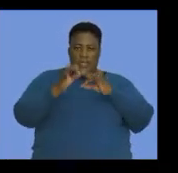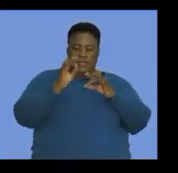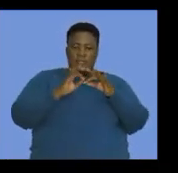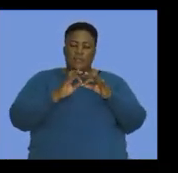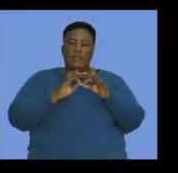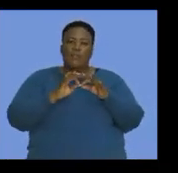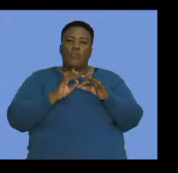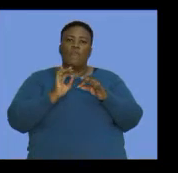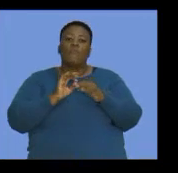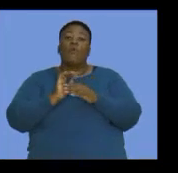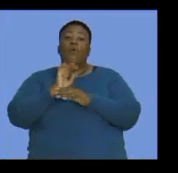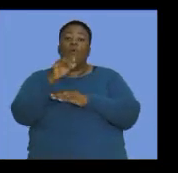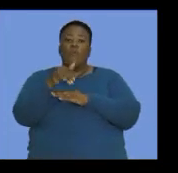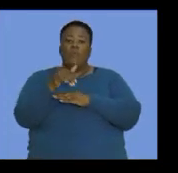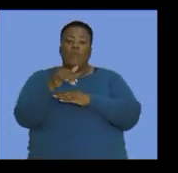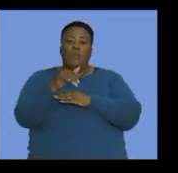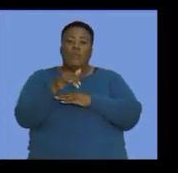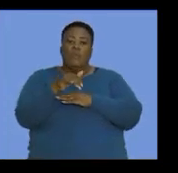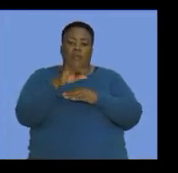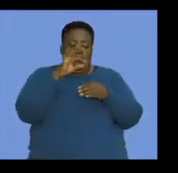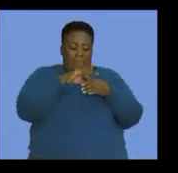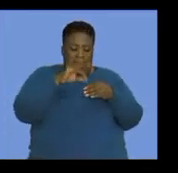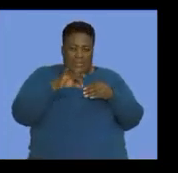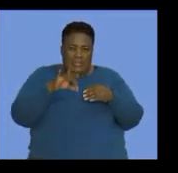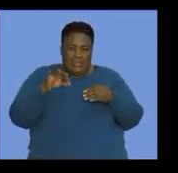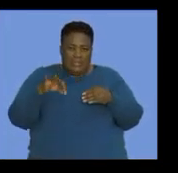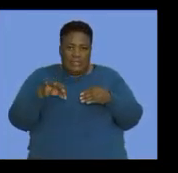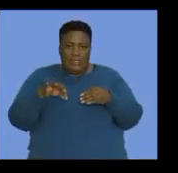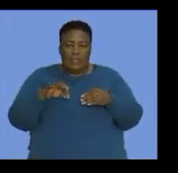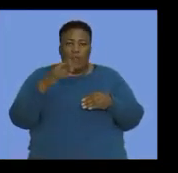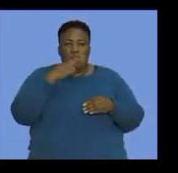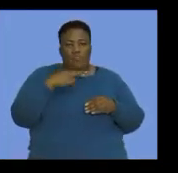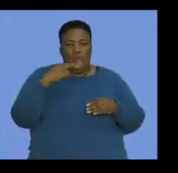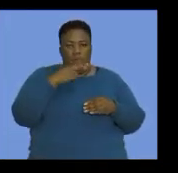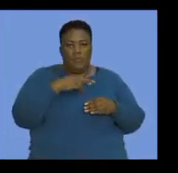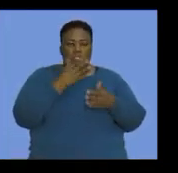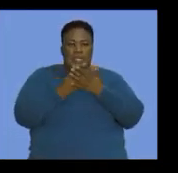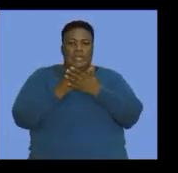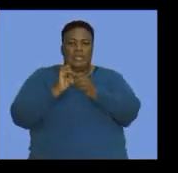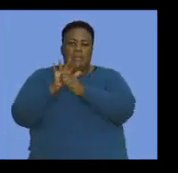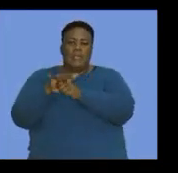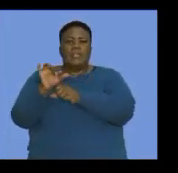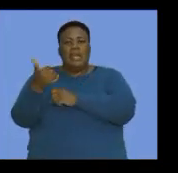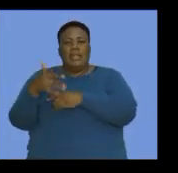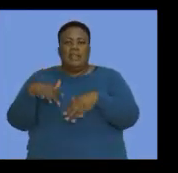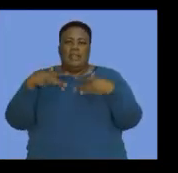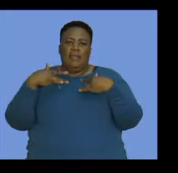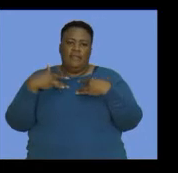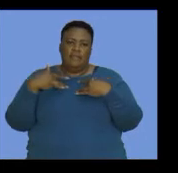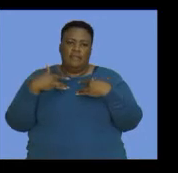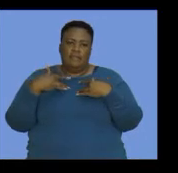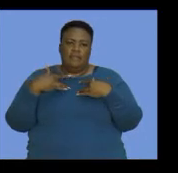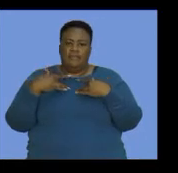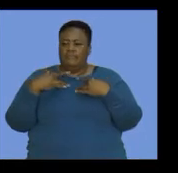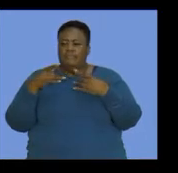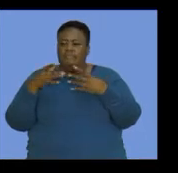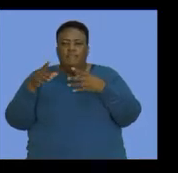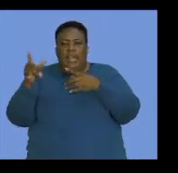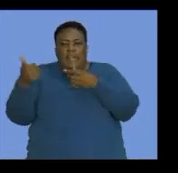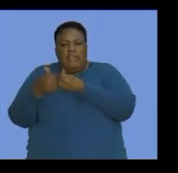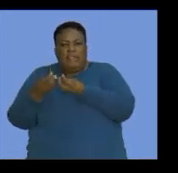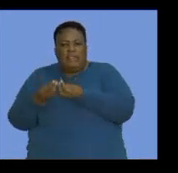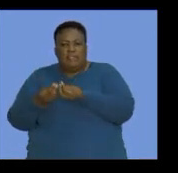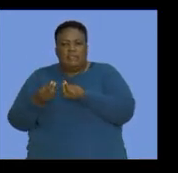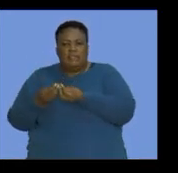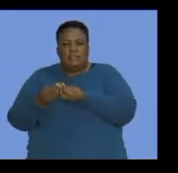ways in which over-exploitation of plants such as the rooibos impacts on other life forms in the environment.